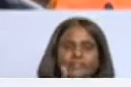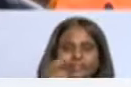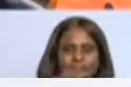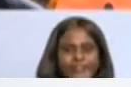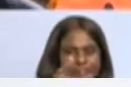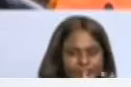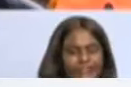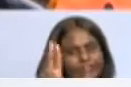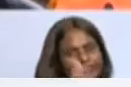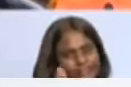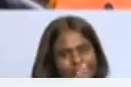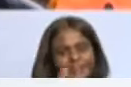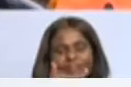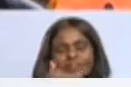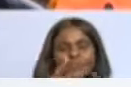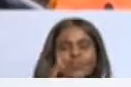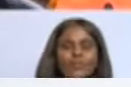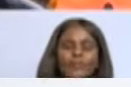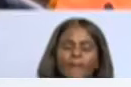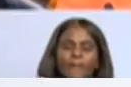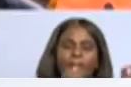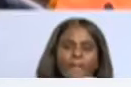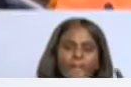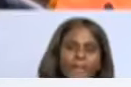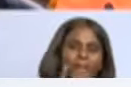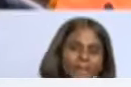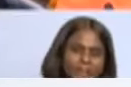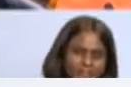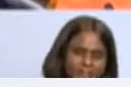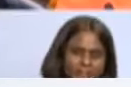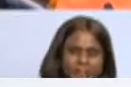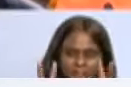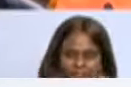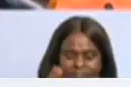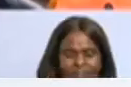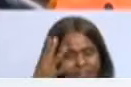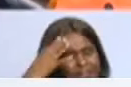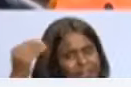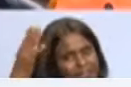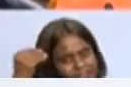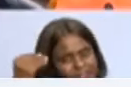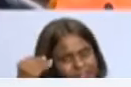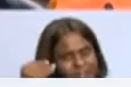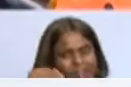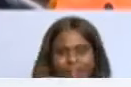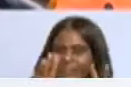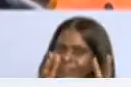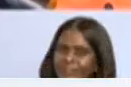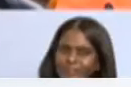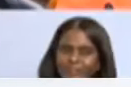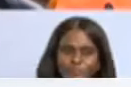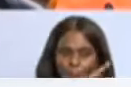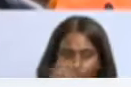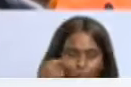encroachment and other vices. No thuggery, no grabbing land